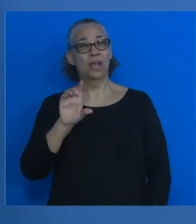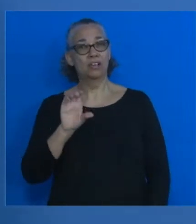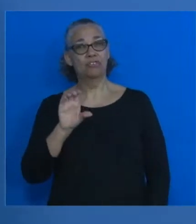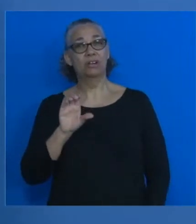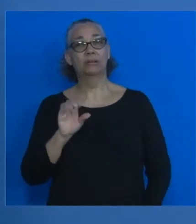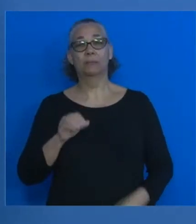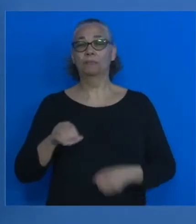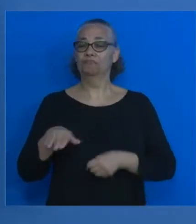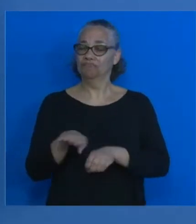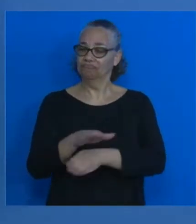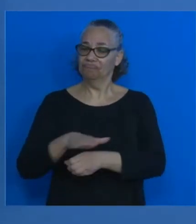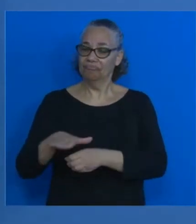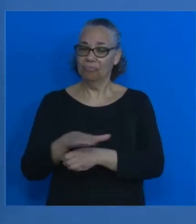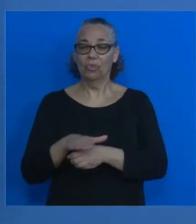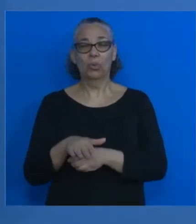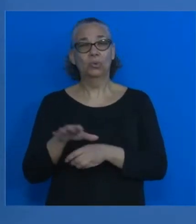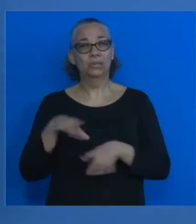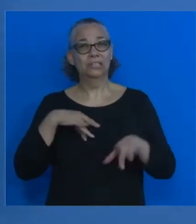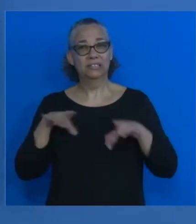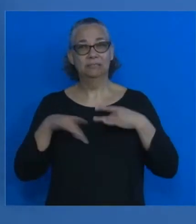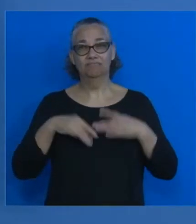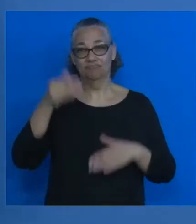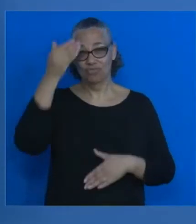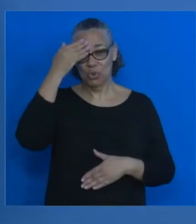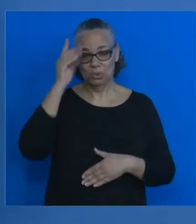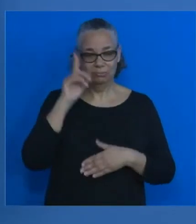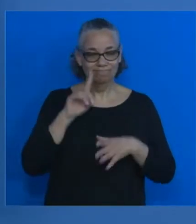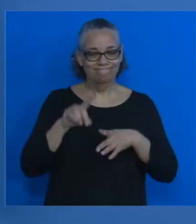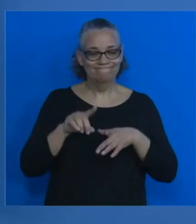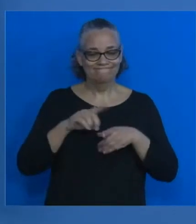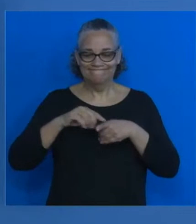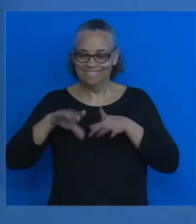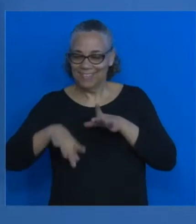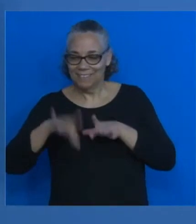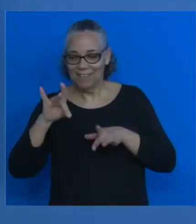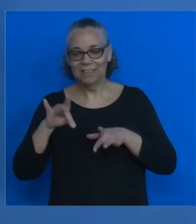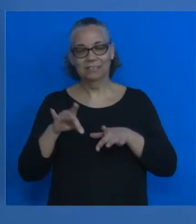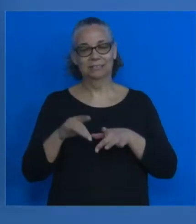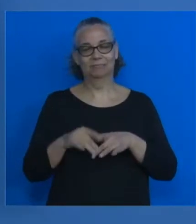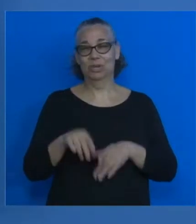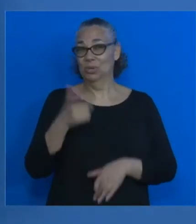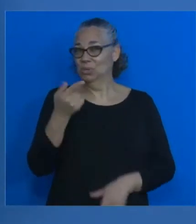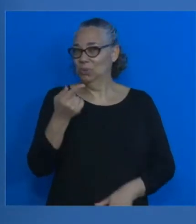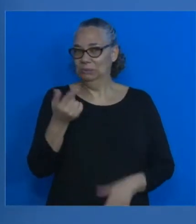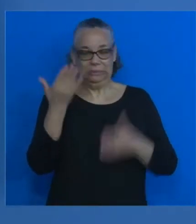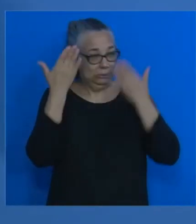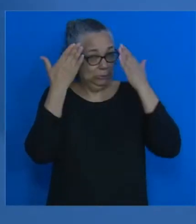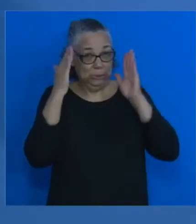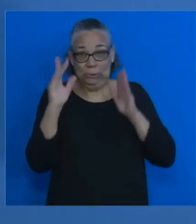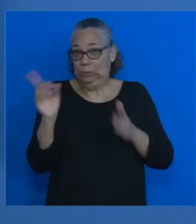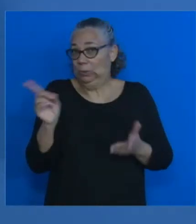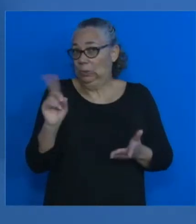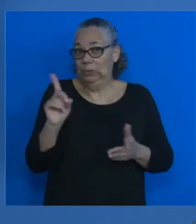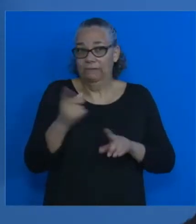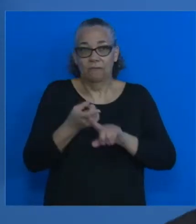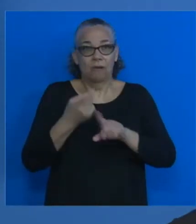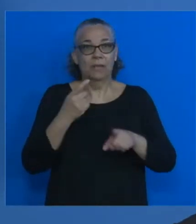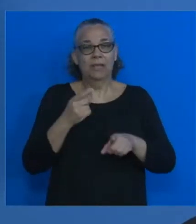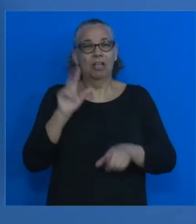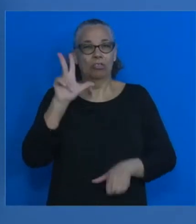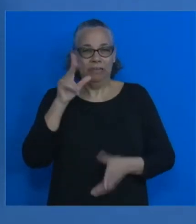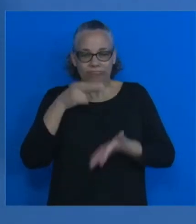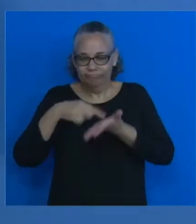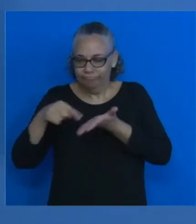local transmission with known contacts or sources, 21 are local transmission with an unknown contact or source, and 3 are currently